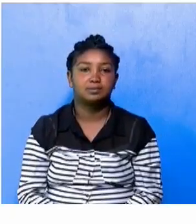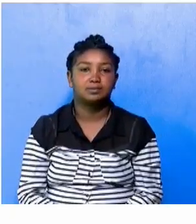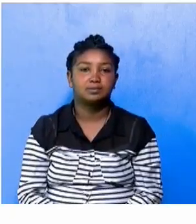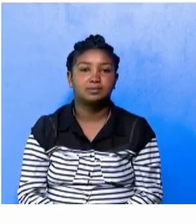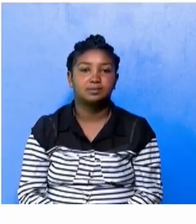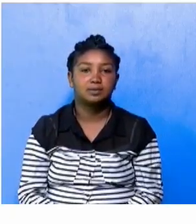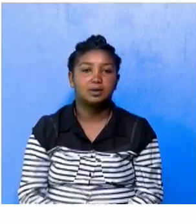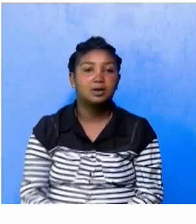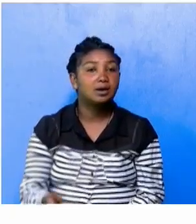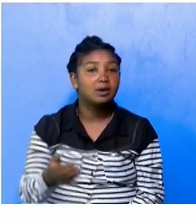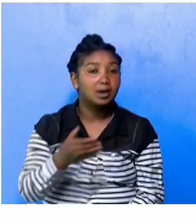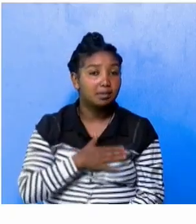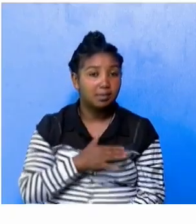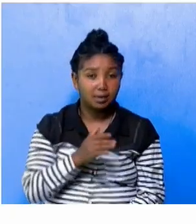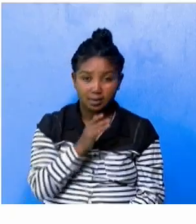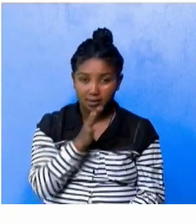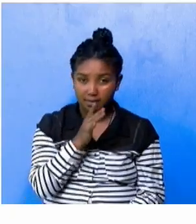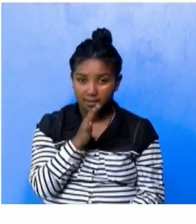My mother